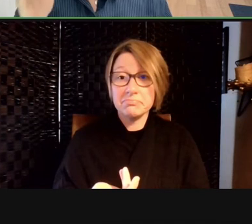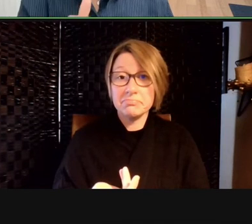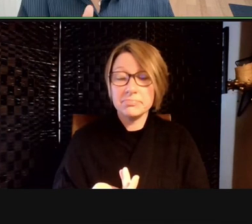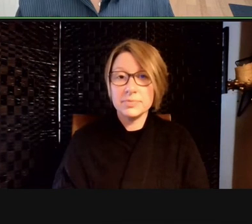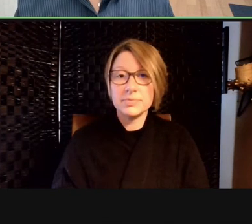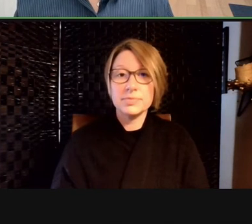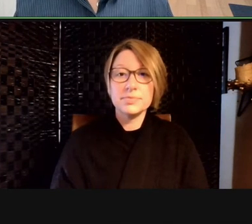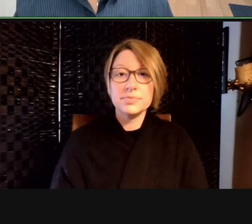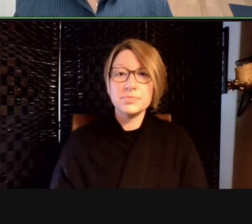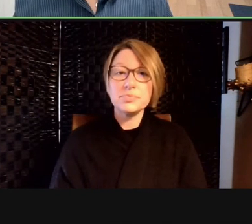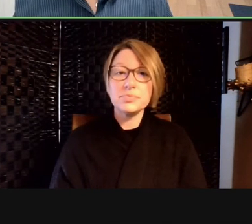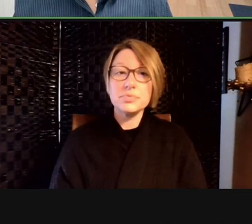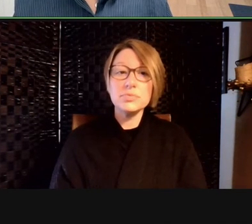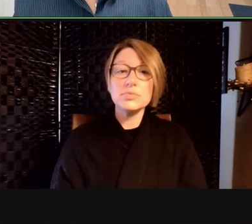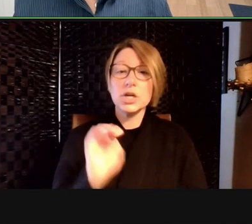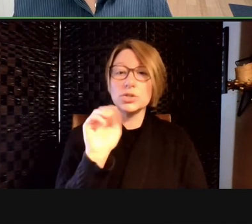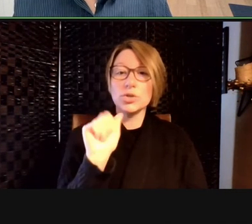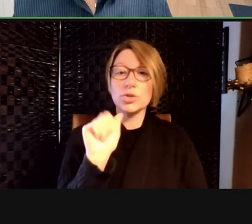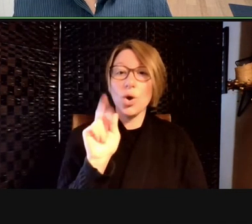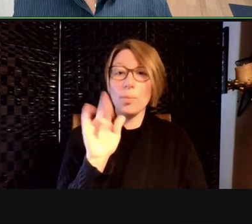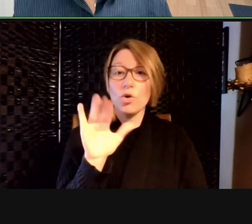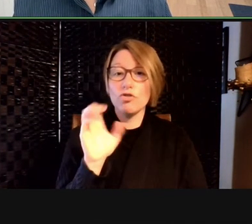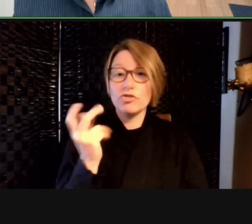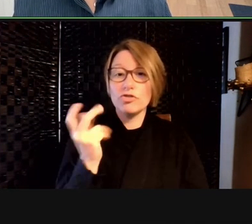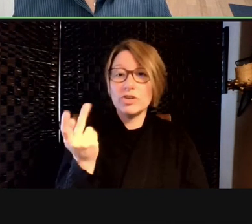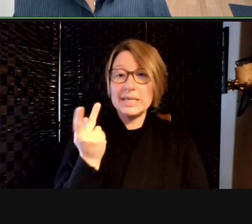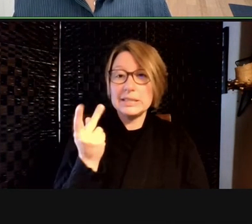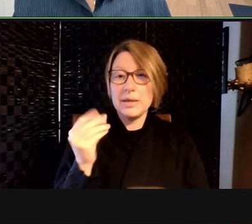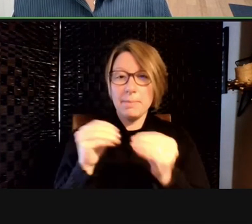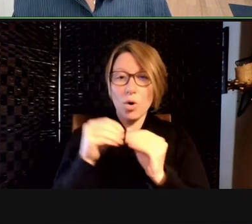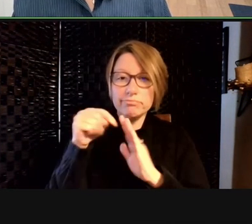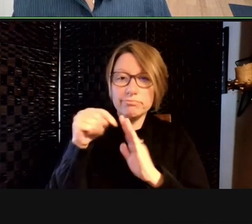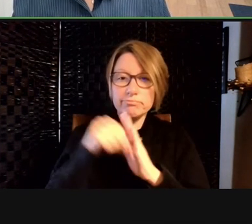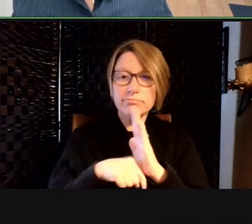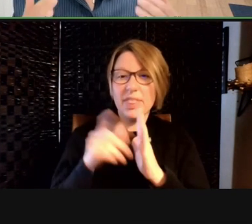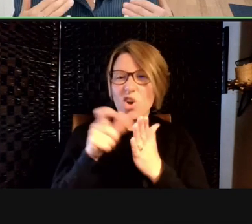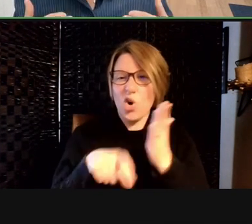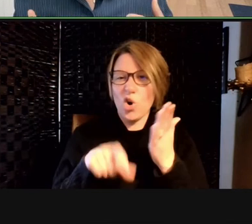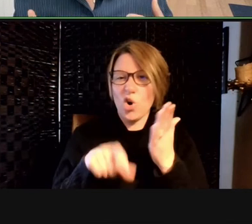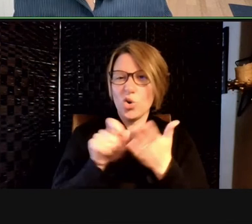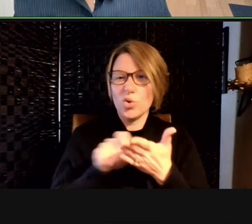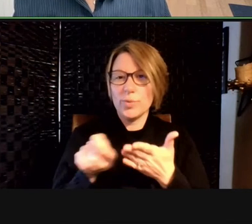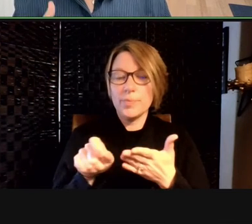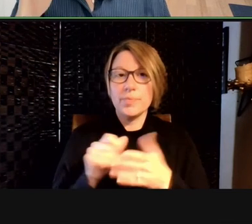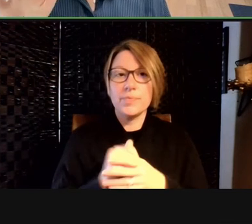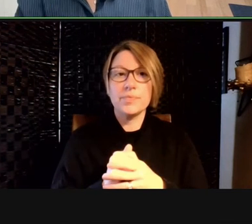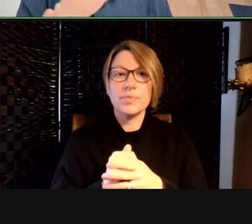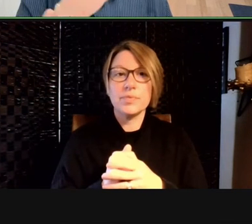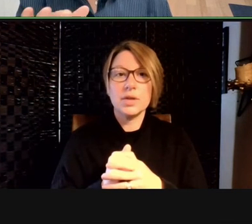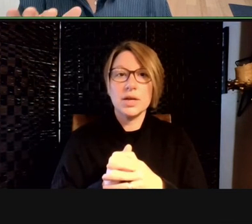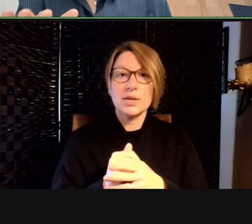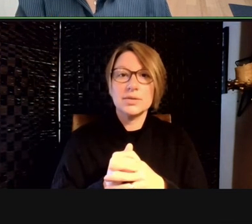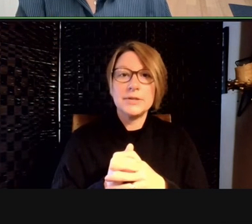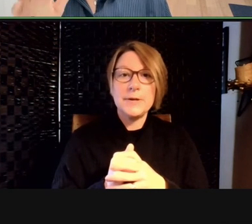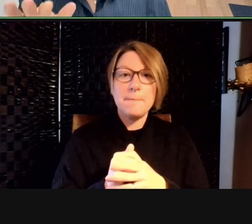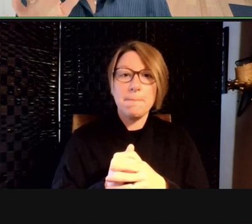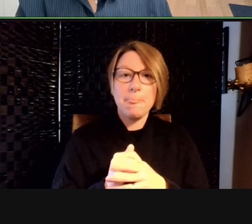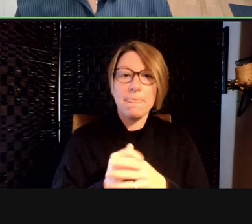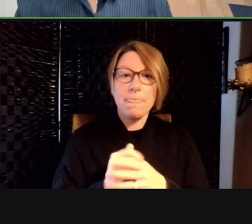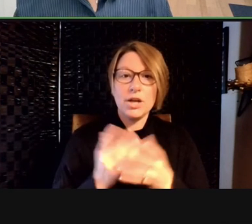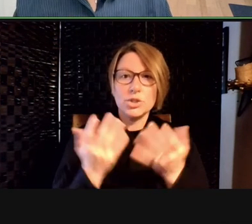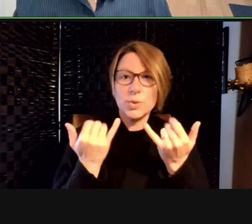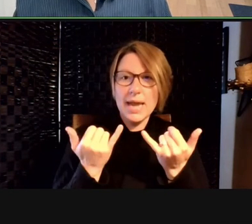So again, Maurice and I talk more about this in that article that we wrote, really thinking about, and this is a time to be more reflective when we're trying